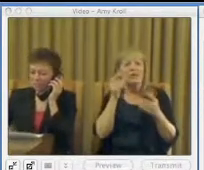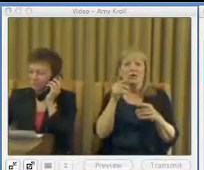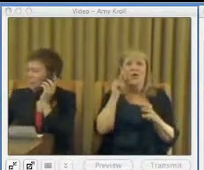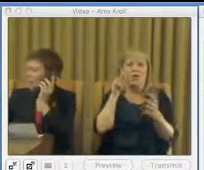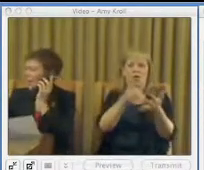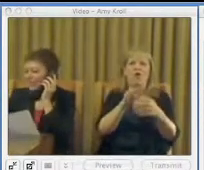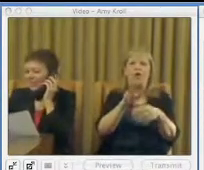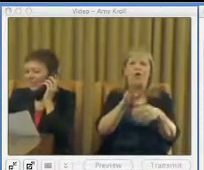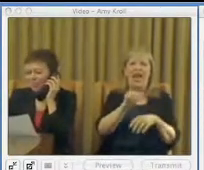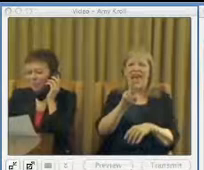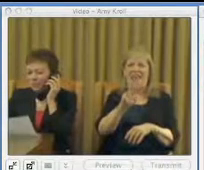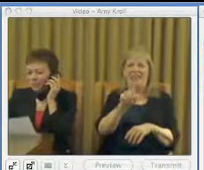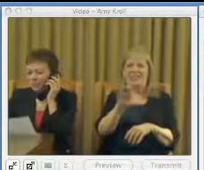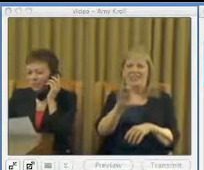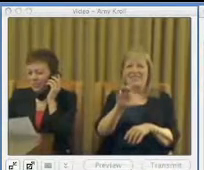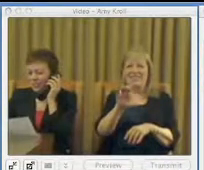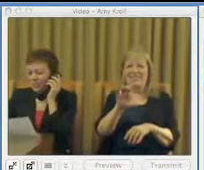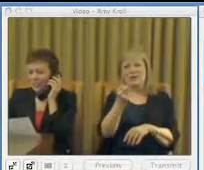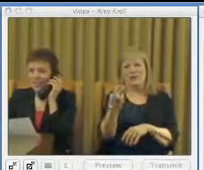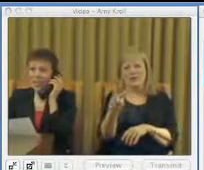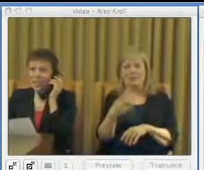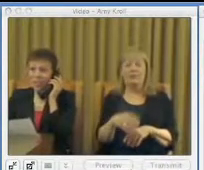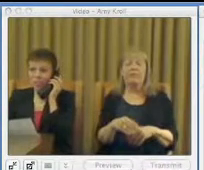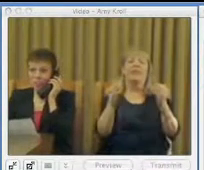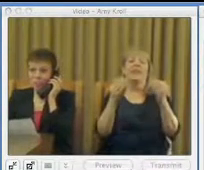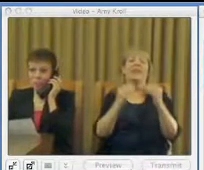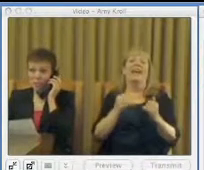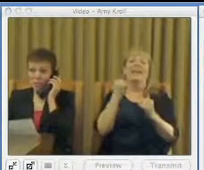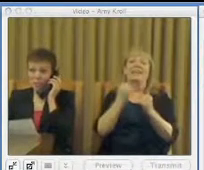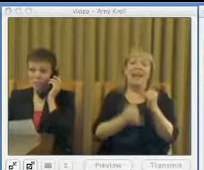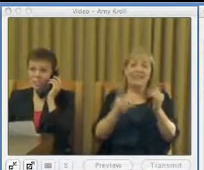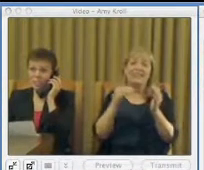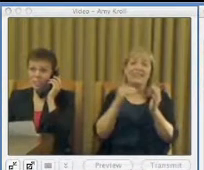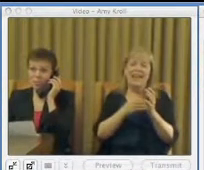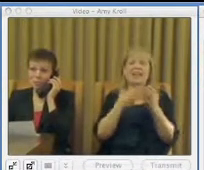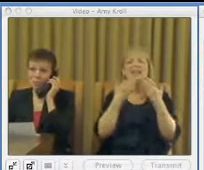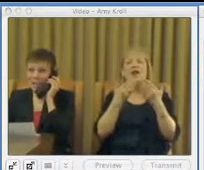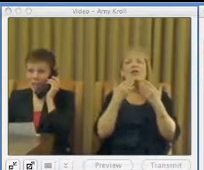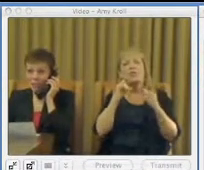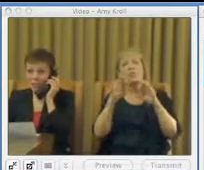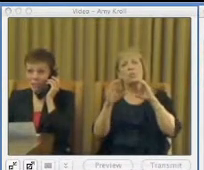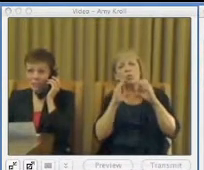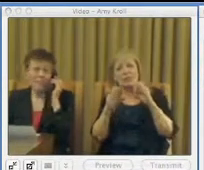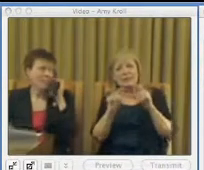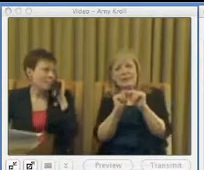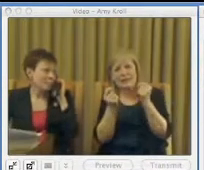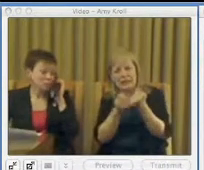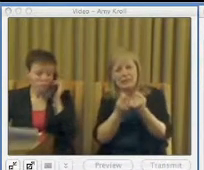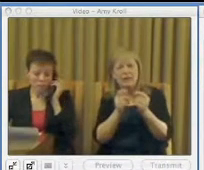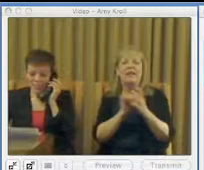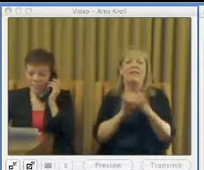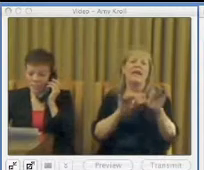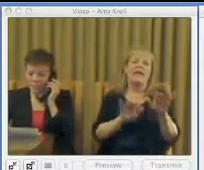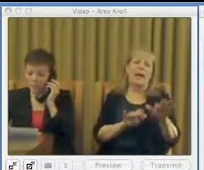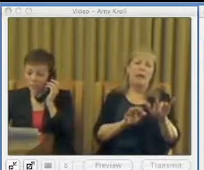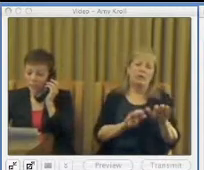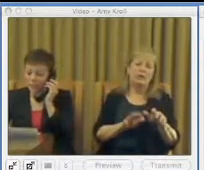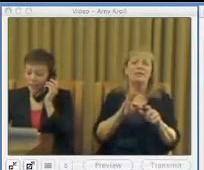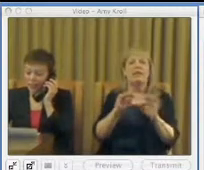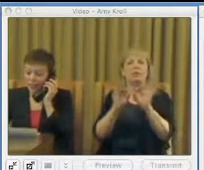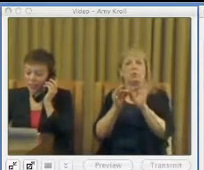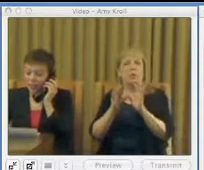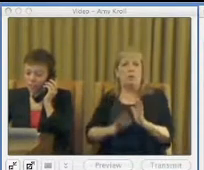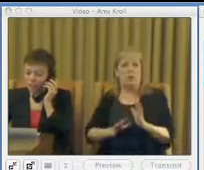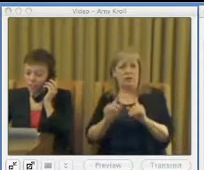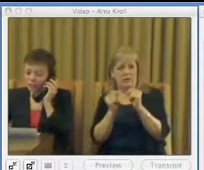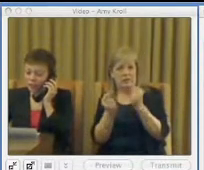You can check the website for that. Last but not least, again, thank you to our communication team. Thank you to the captionist and the